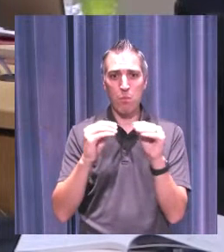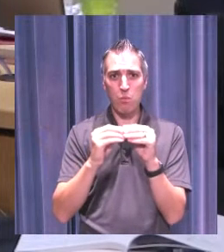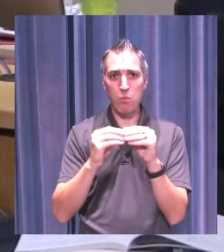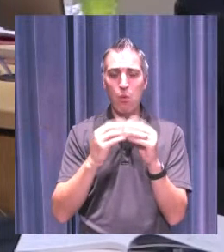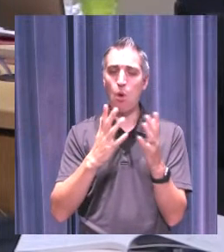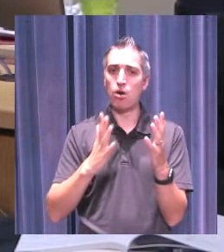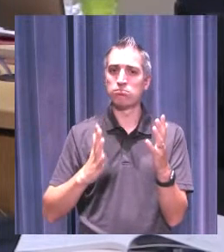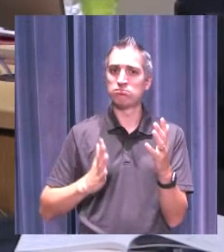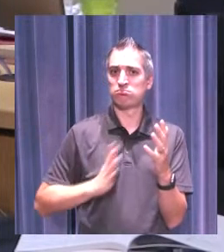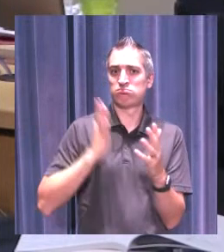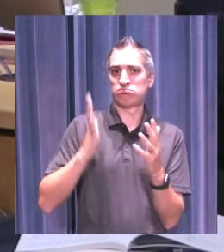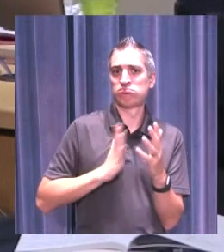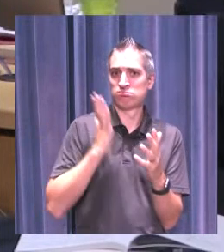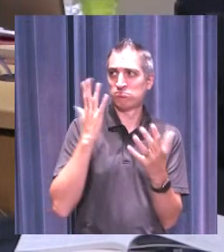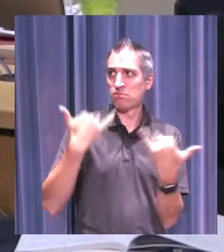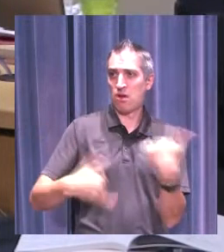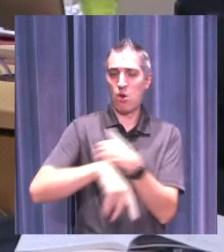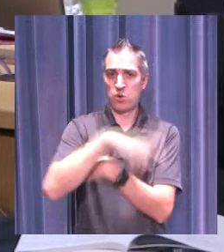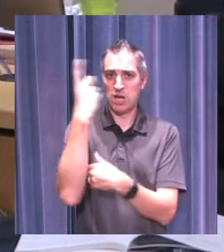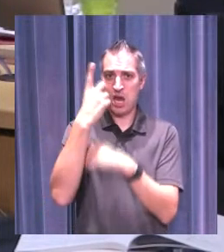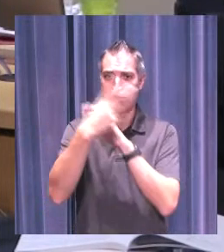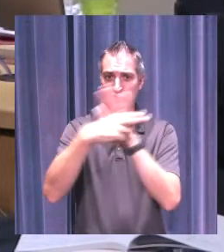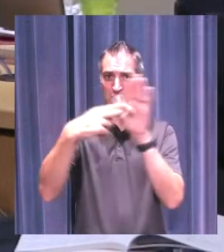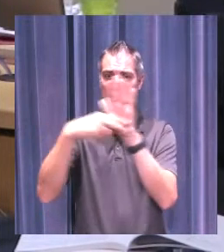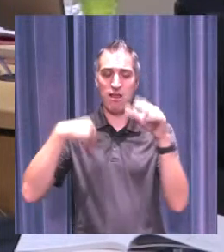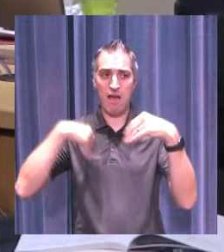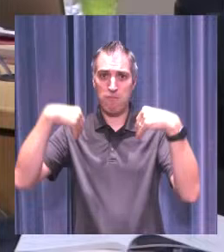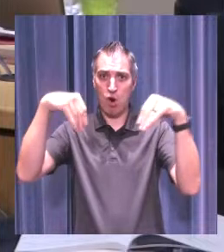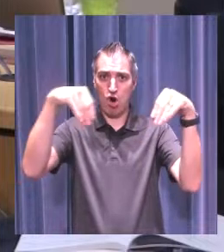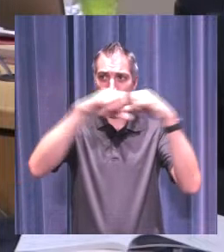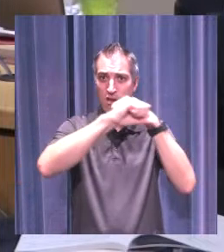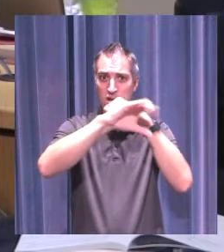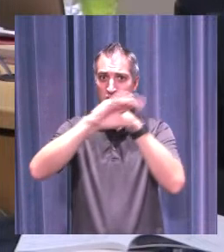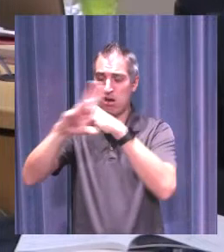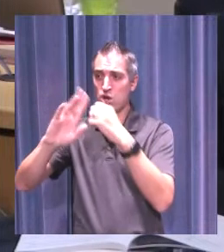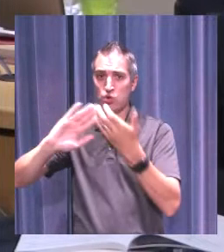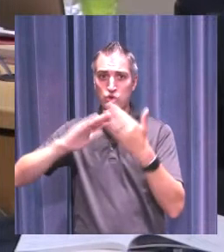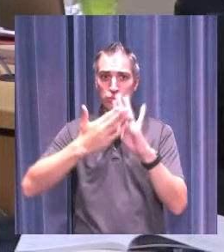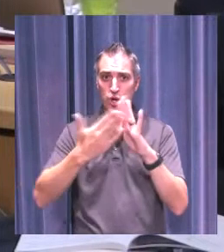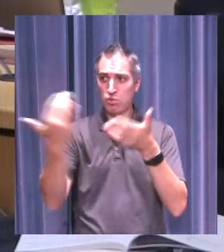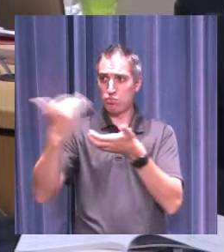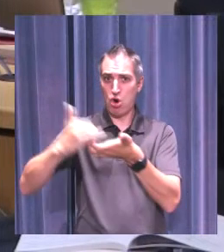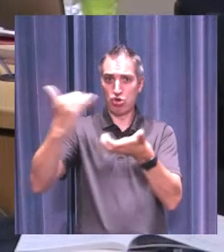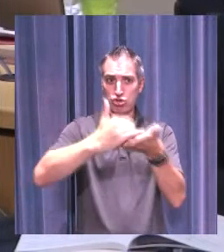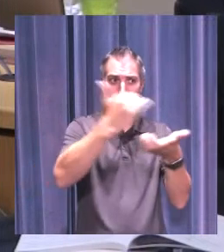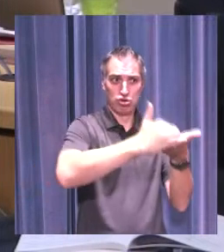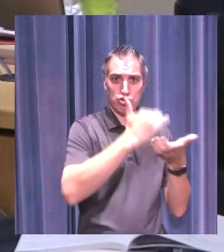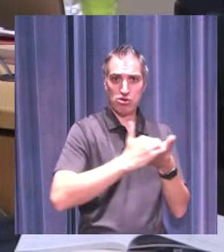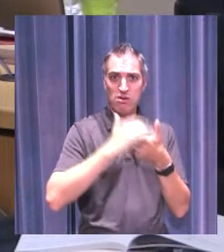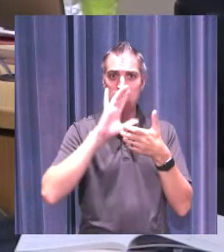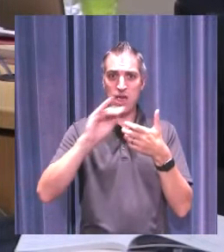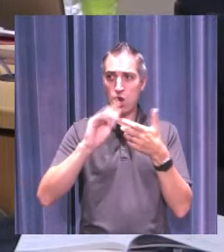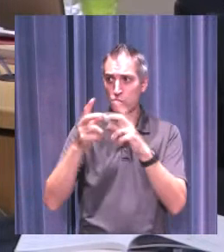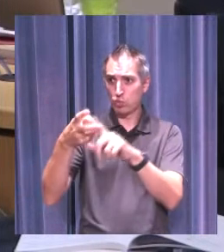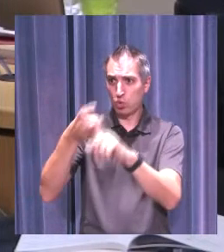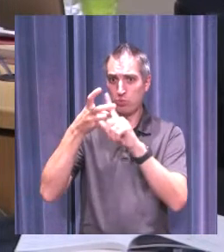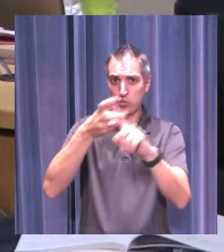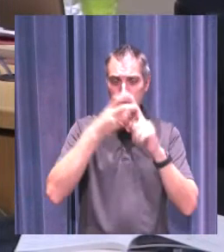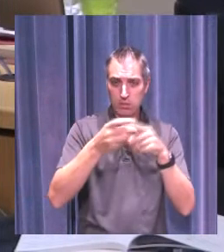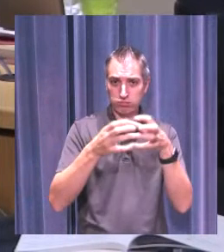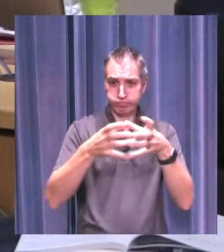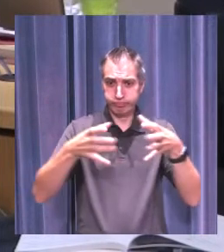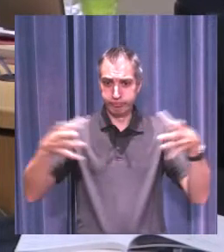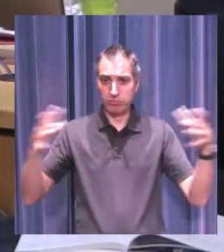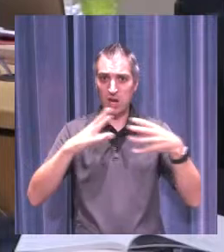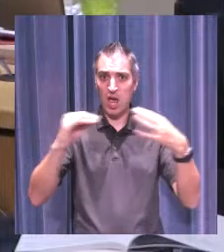branding, and marketing plan has been implemented, community partnerships have grown, recruitment efforts have expanded, and